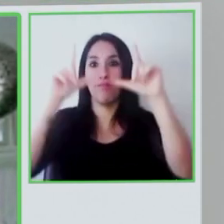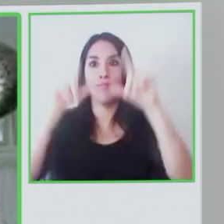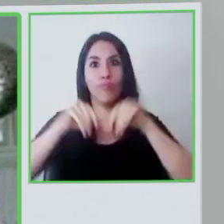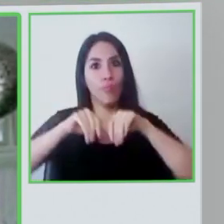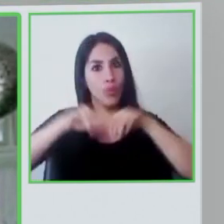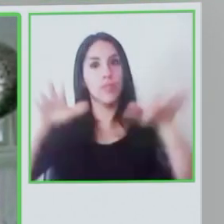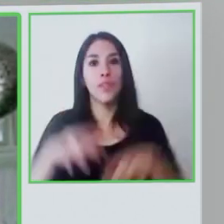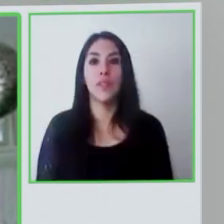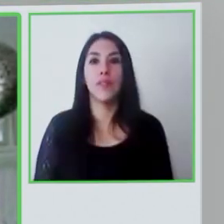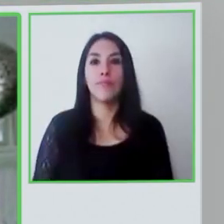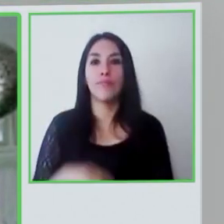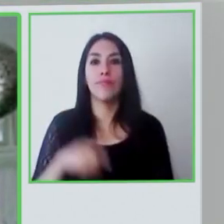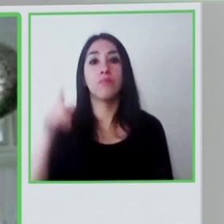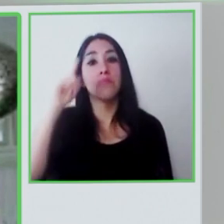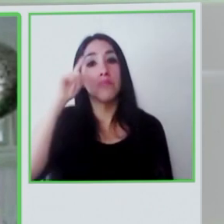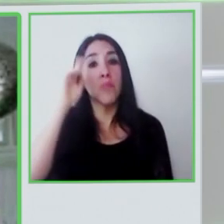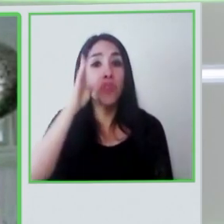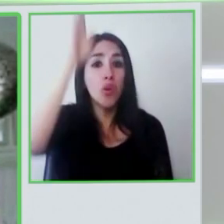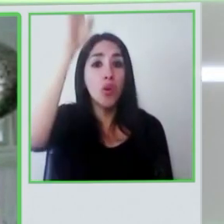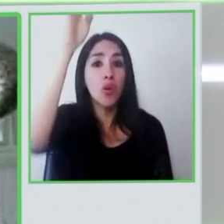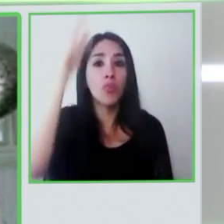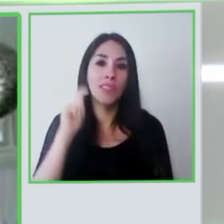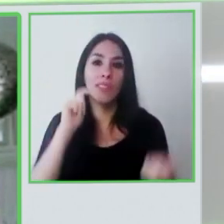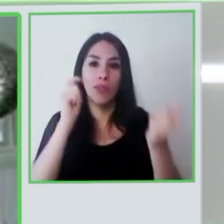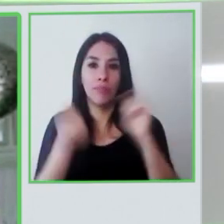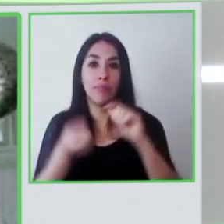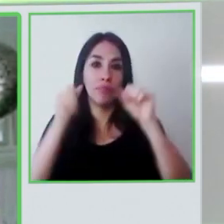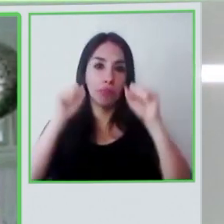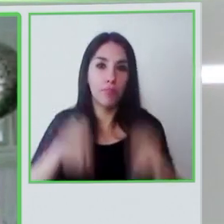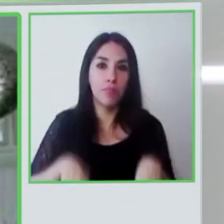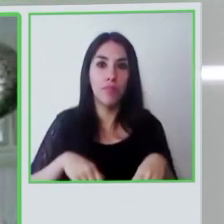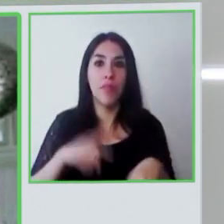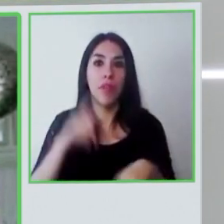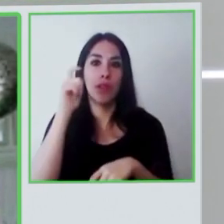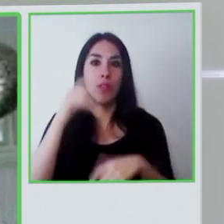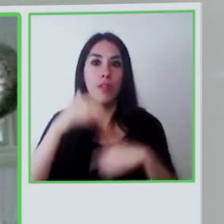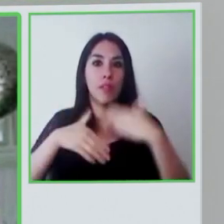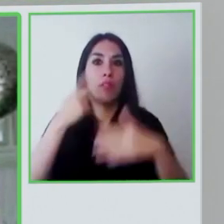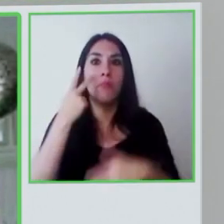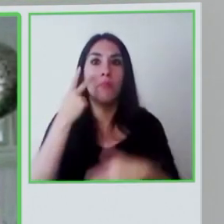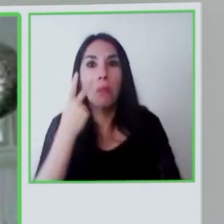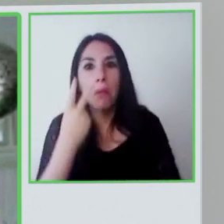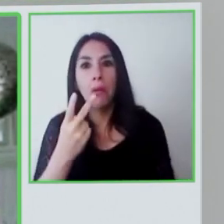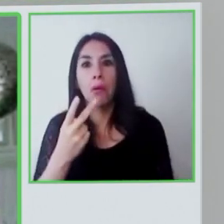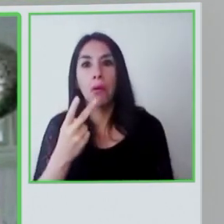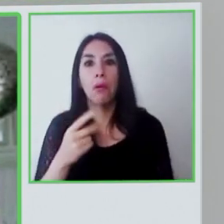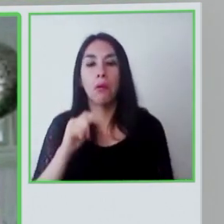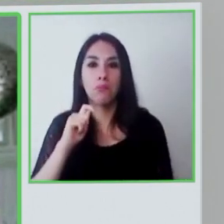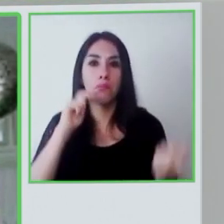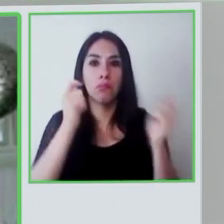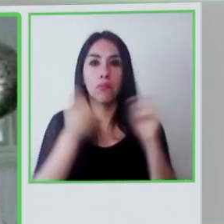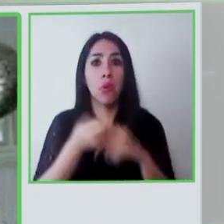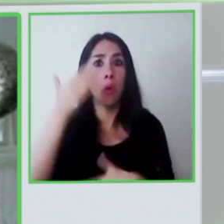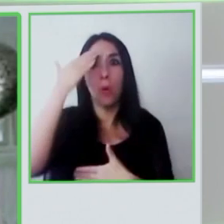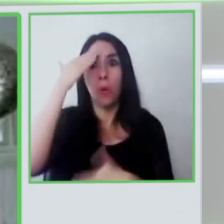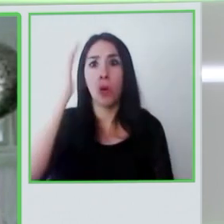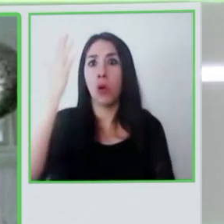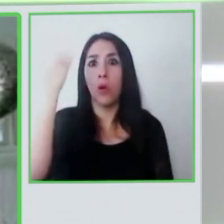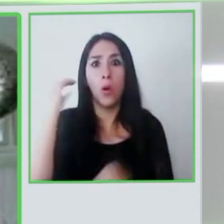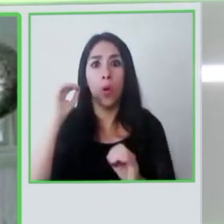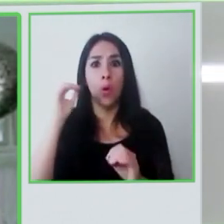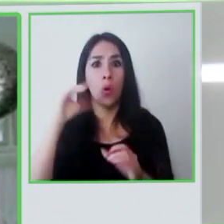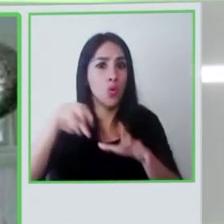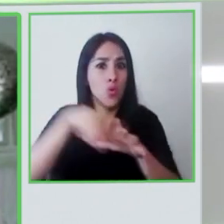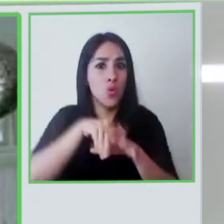a big number of more vehicles of change to be able to see an introduction in places where we